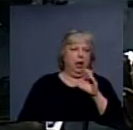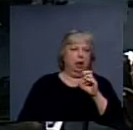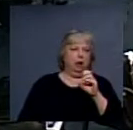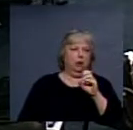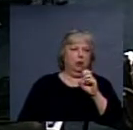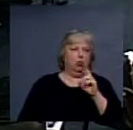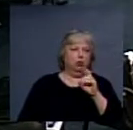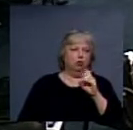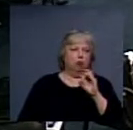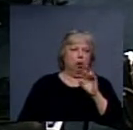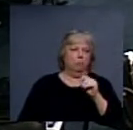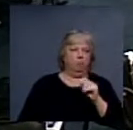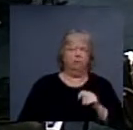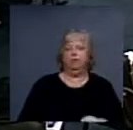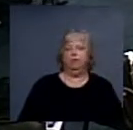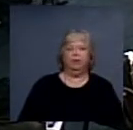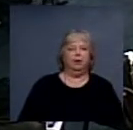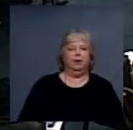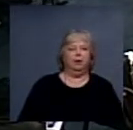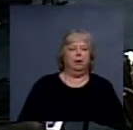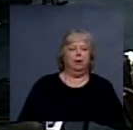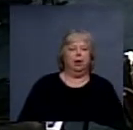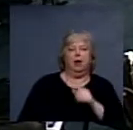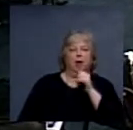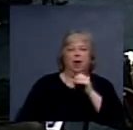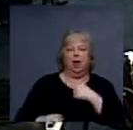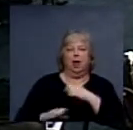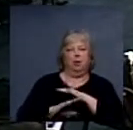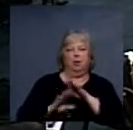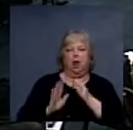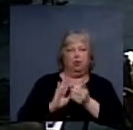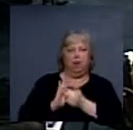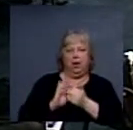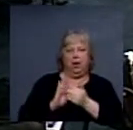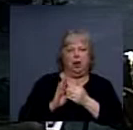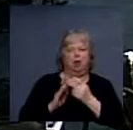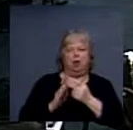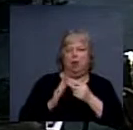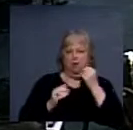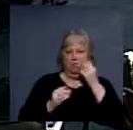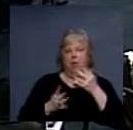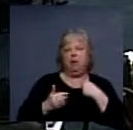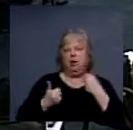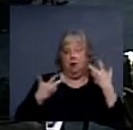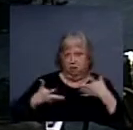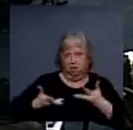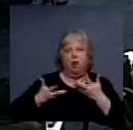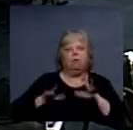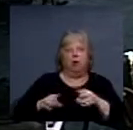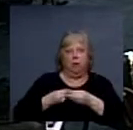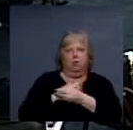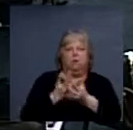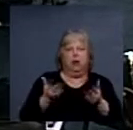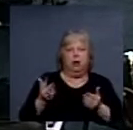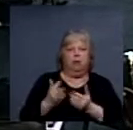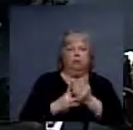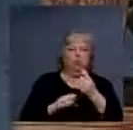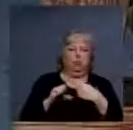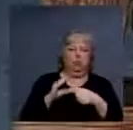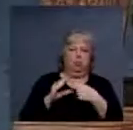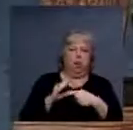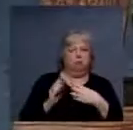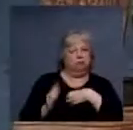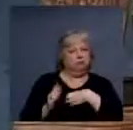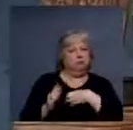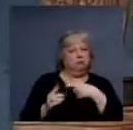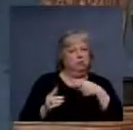Good evening. I'm not going to repeat the information that I provided to all the board members in an email in opposition to